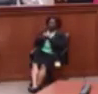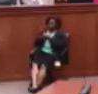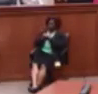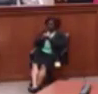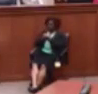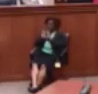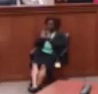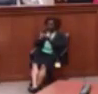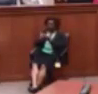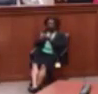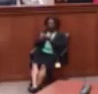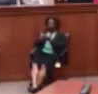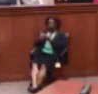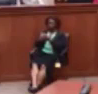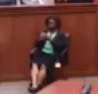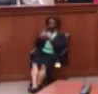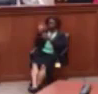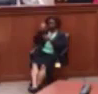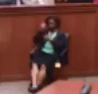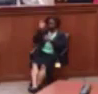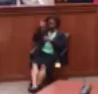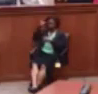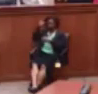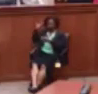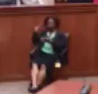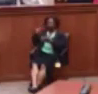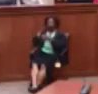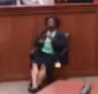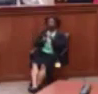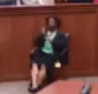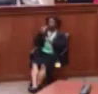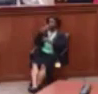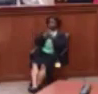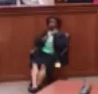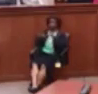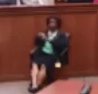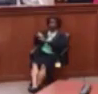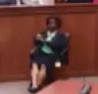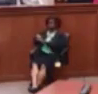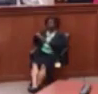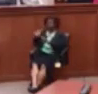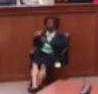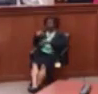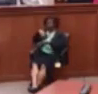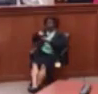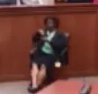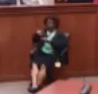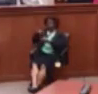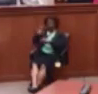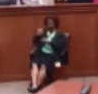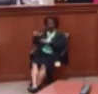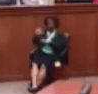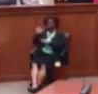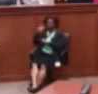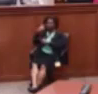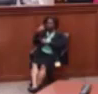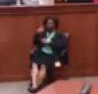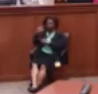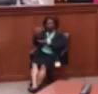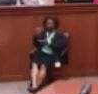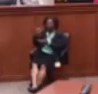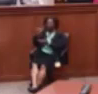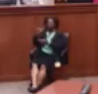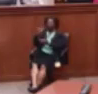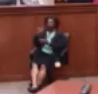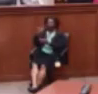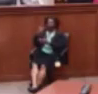concept. I think that probably most of the dual enrollment that's contained within that bill is already there for the, to be